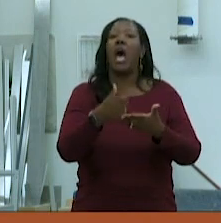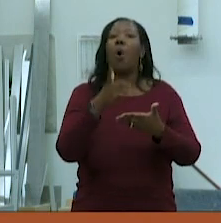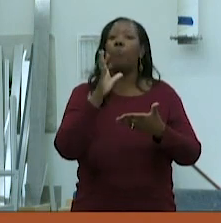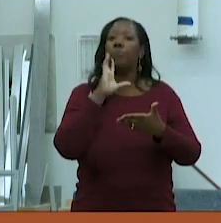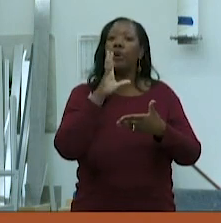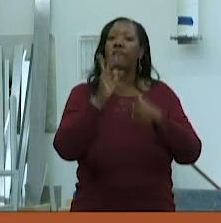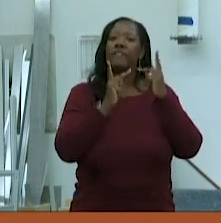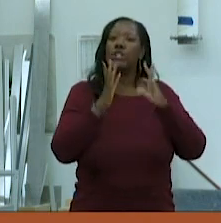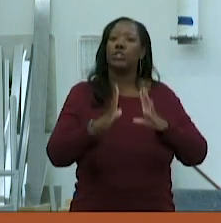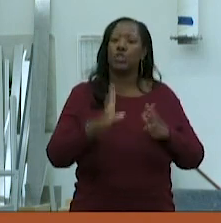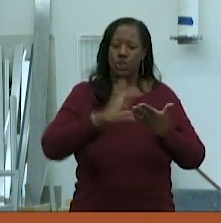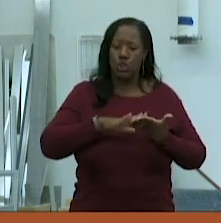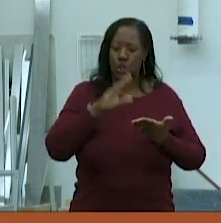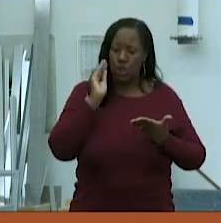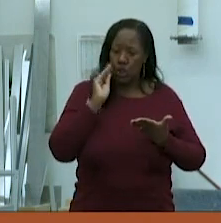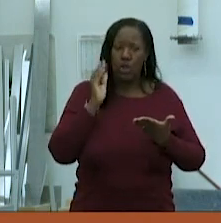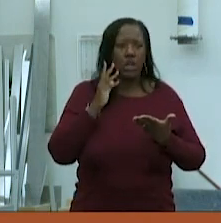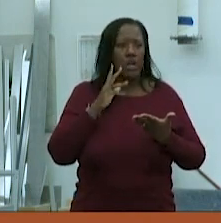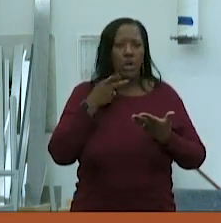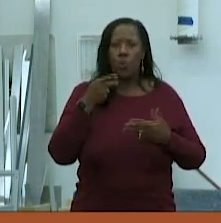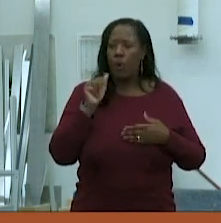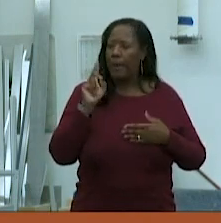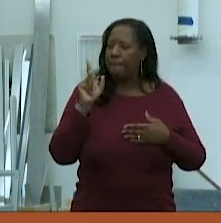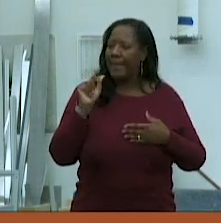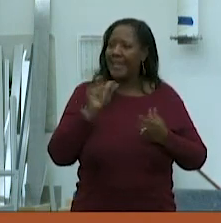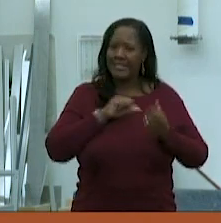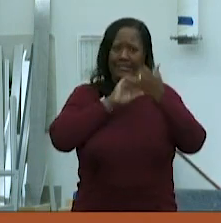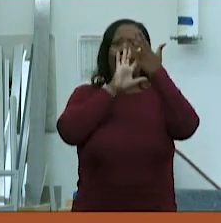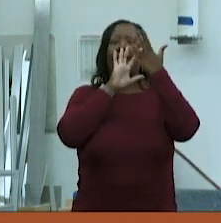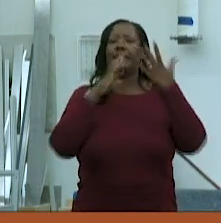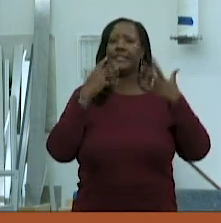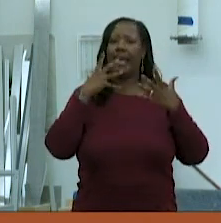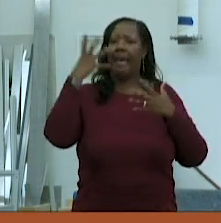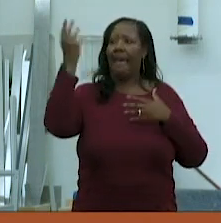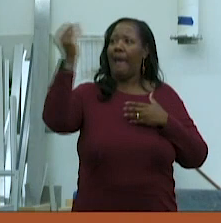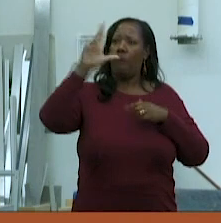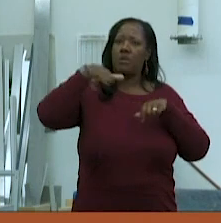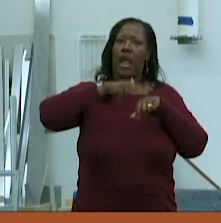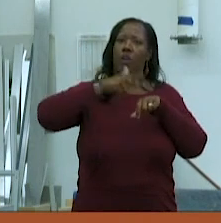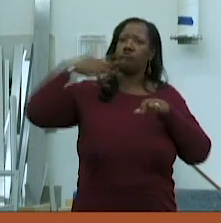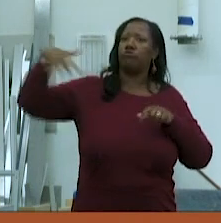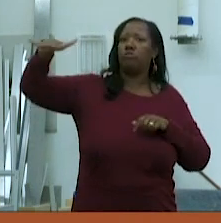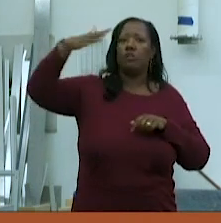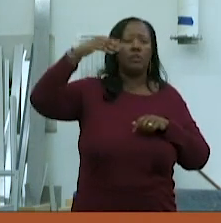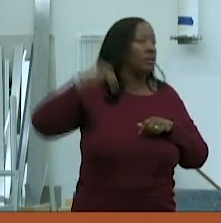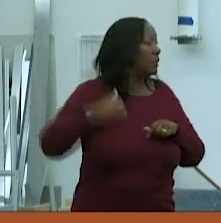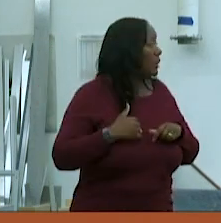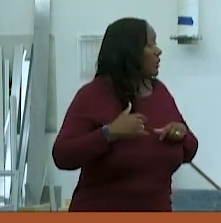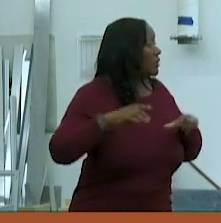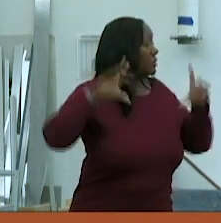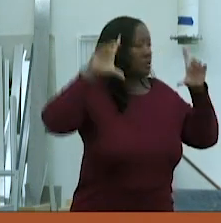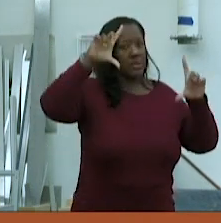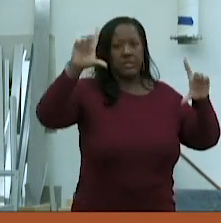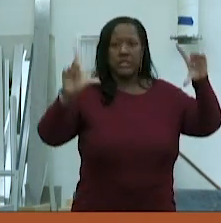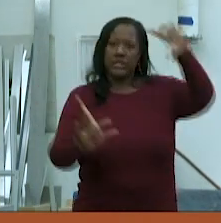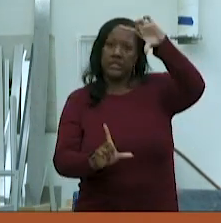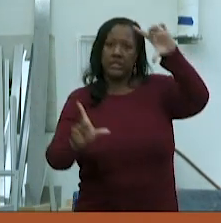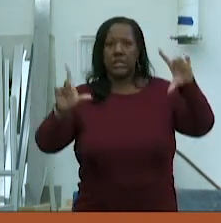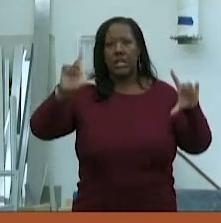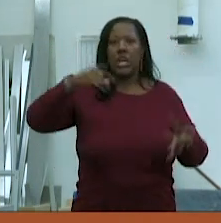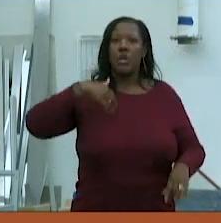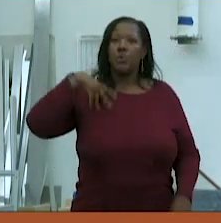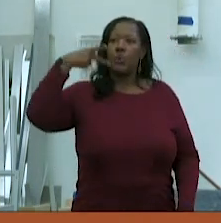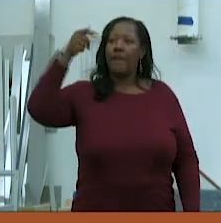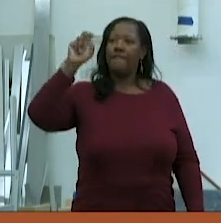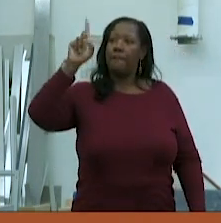struggle wild pandas face in their natural environment. We designed a maze game in which users would spin a disc-shaped maze to guide a panda puck from